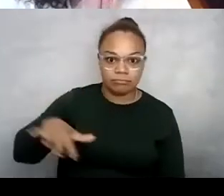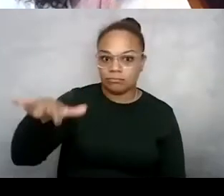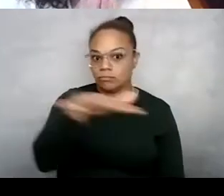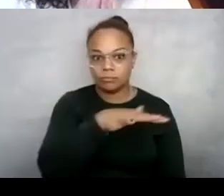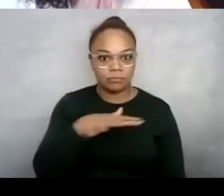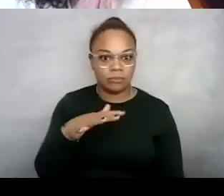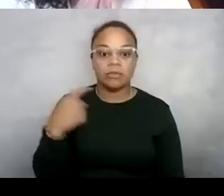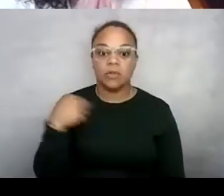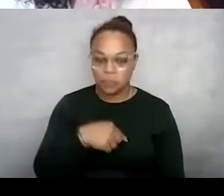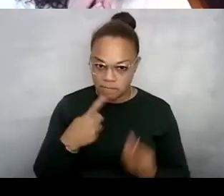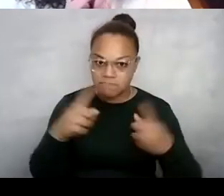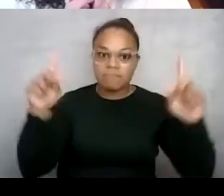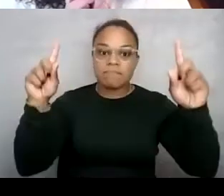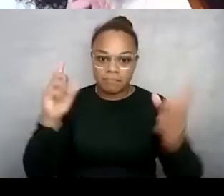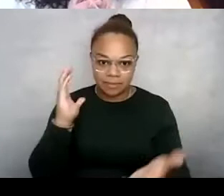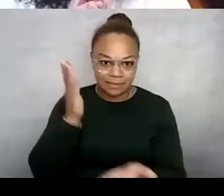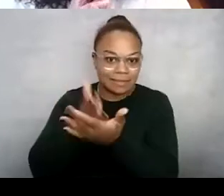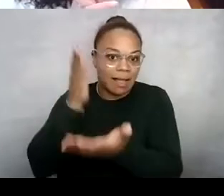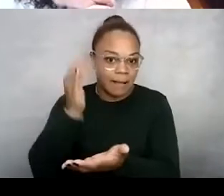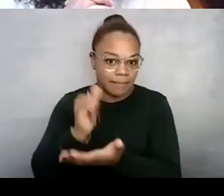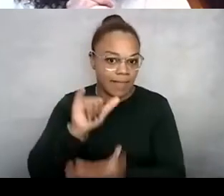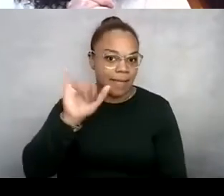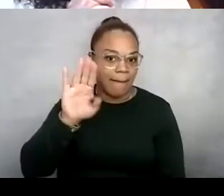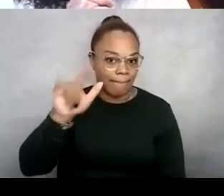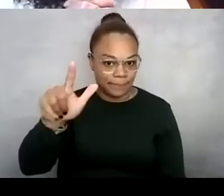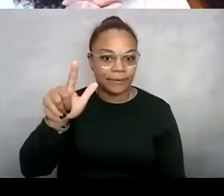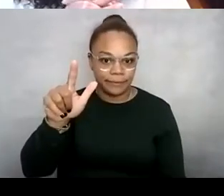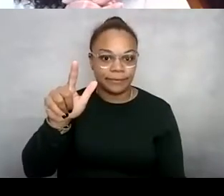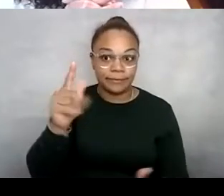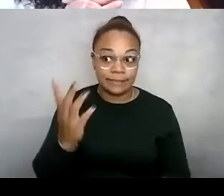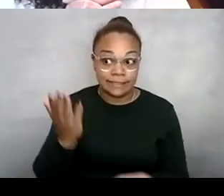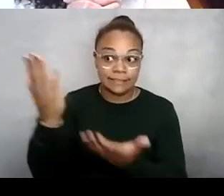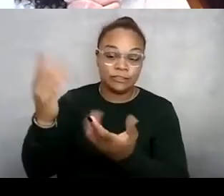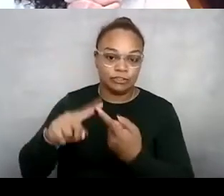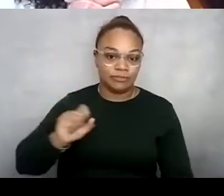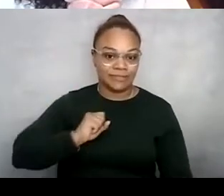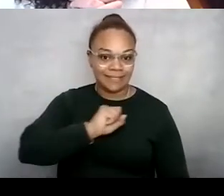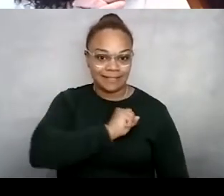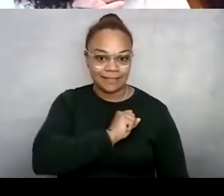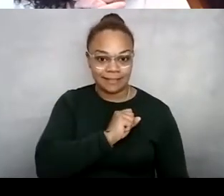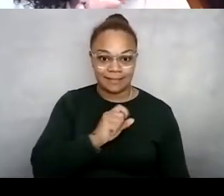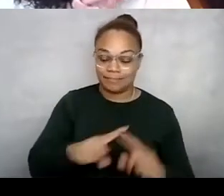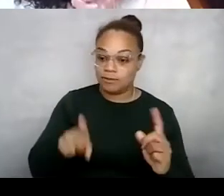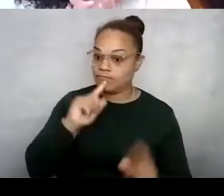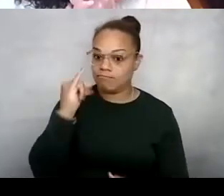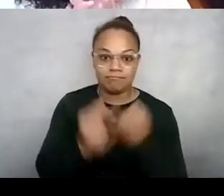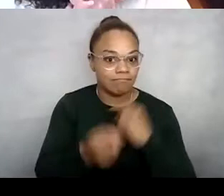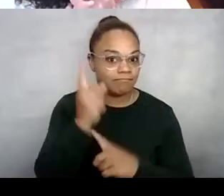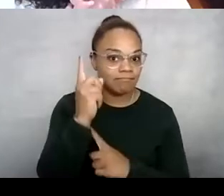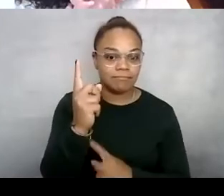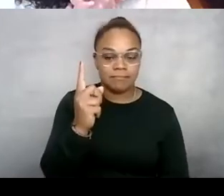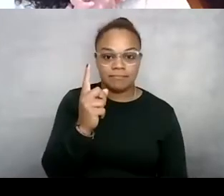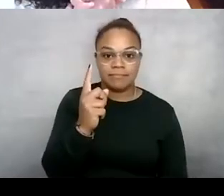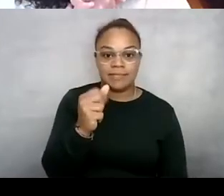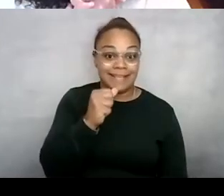that bill from moving forward in the Senate, in an 11th hour maneuver yesterday, the House